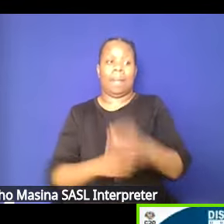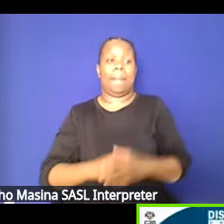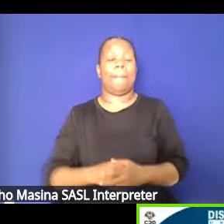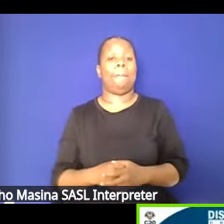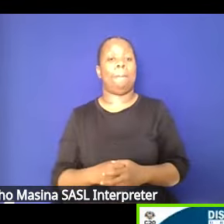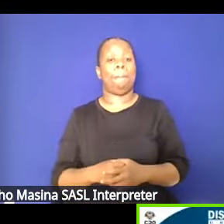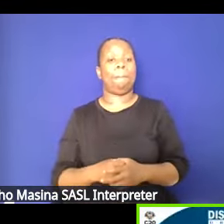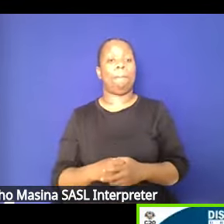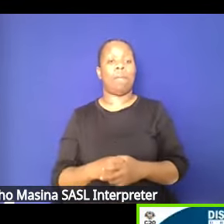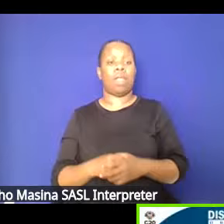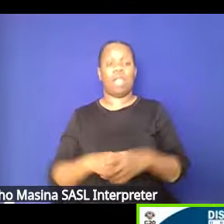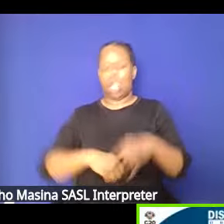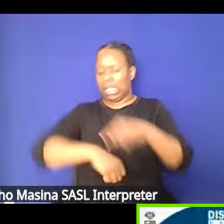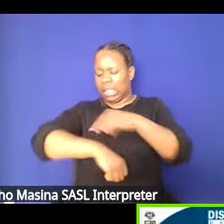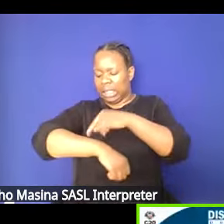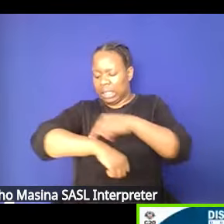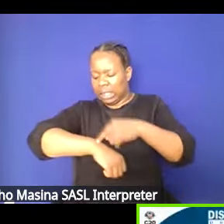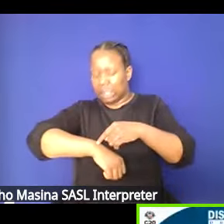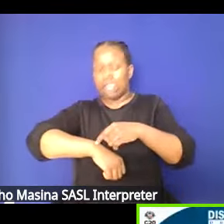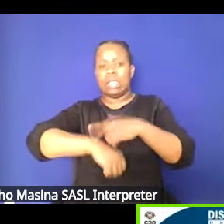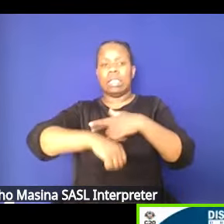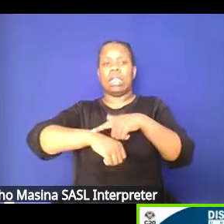wound care products.